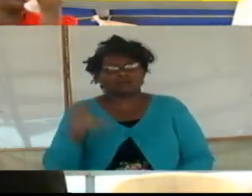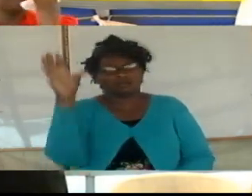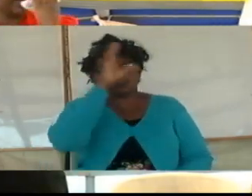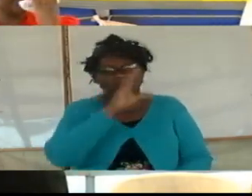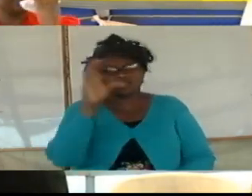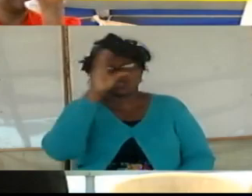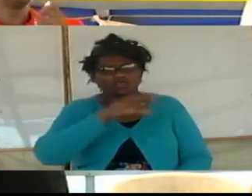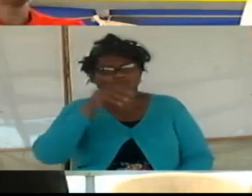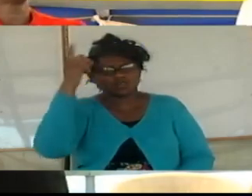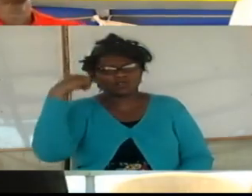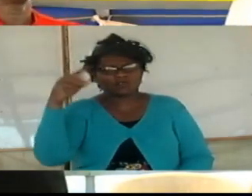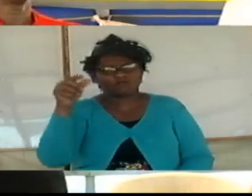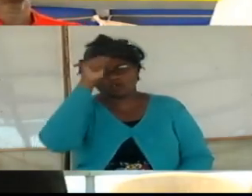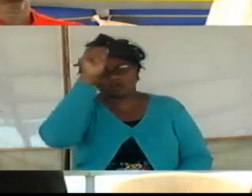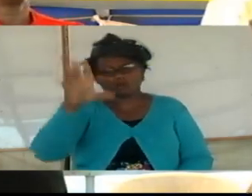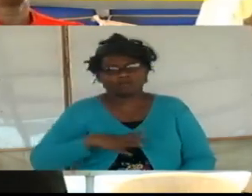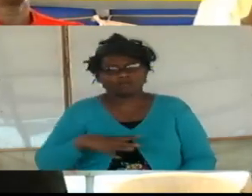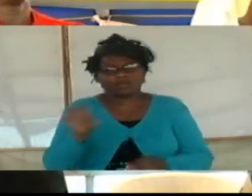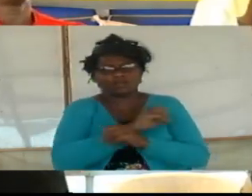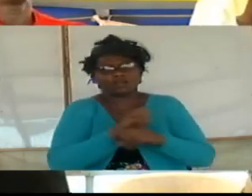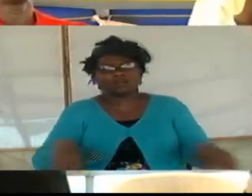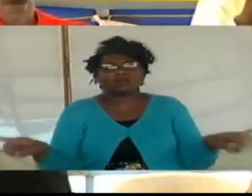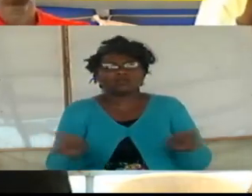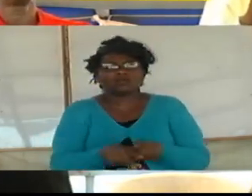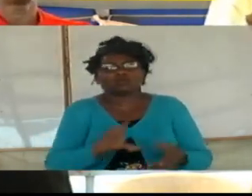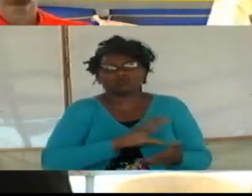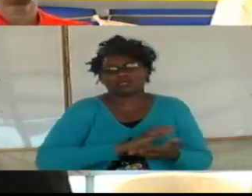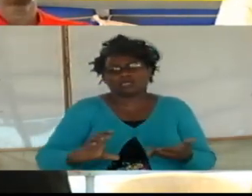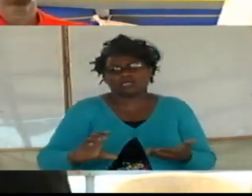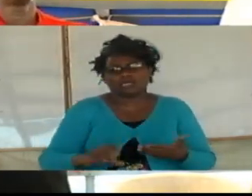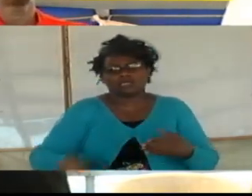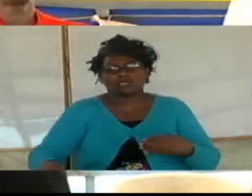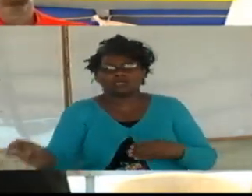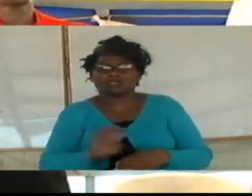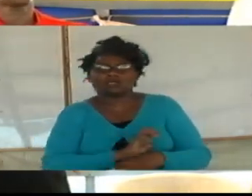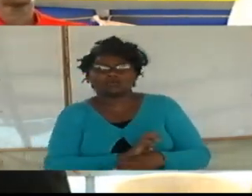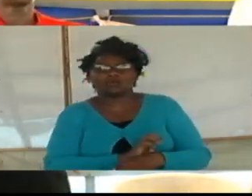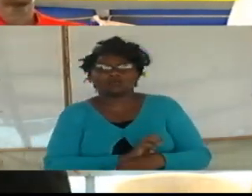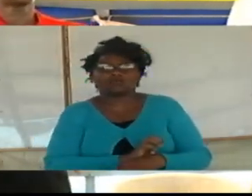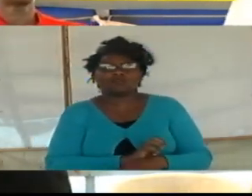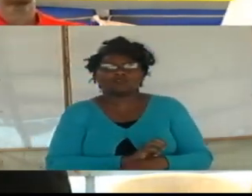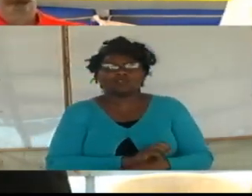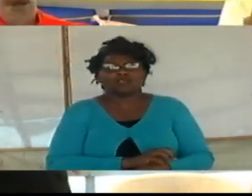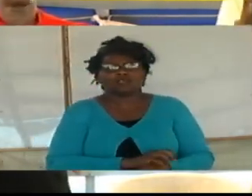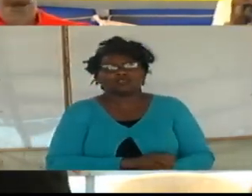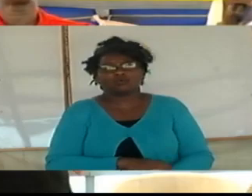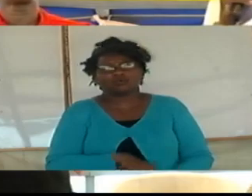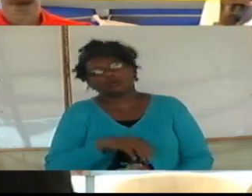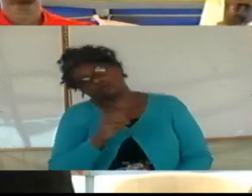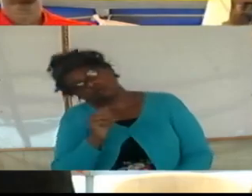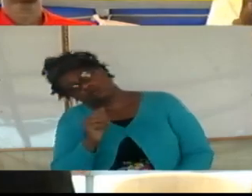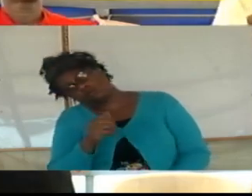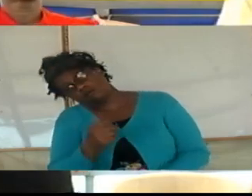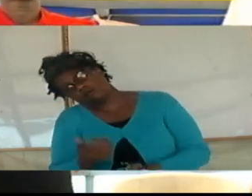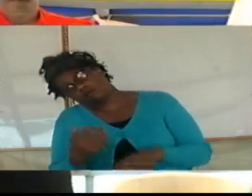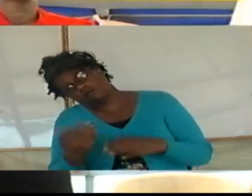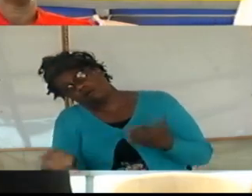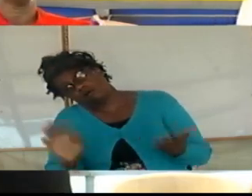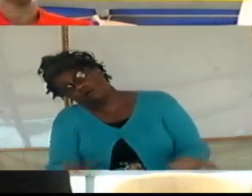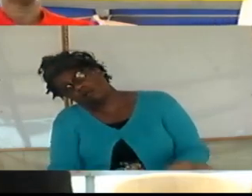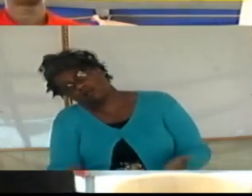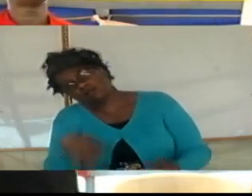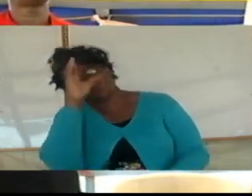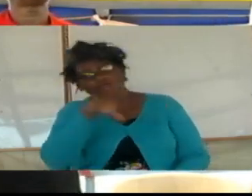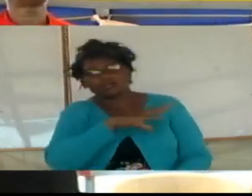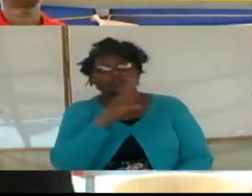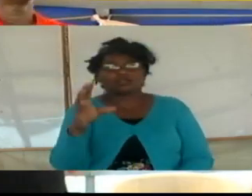None that was clean enough. Hallelujah. To hang on a cross for the sins of men. The Bible